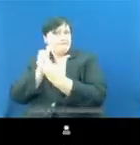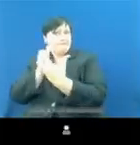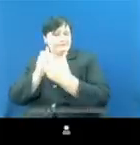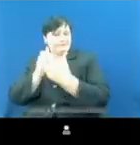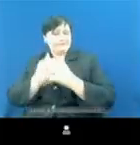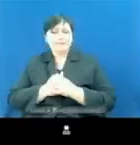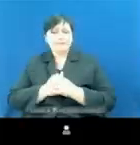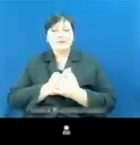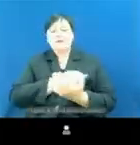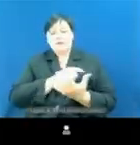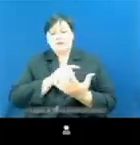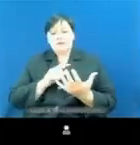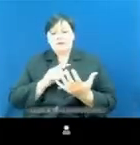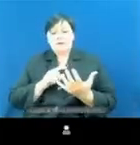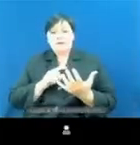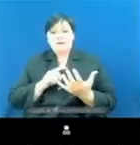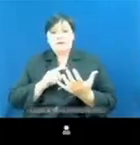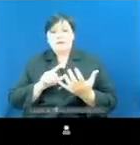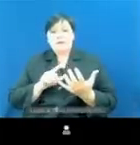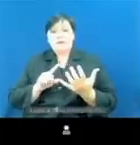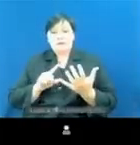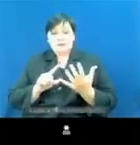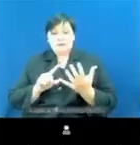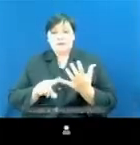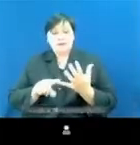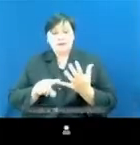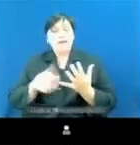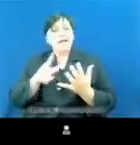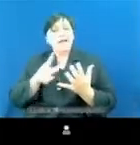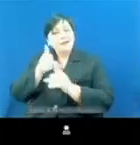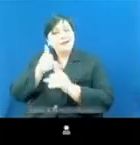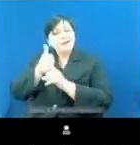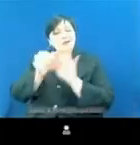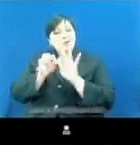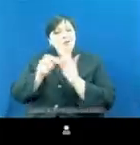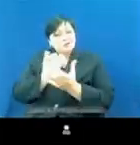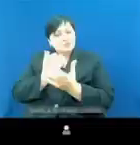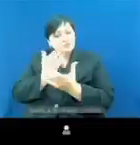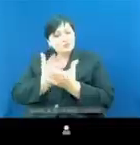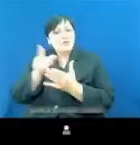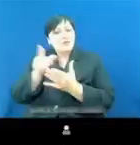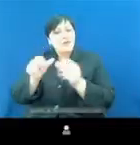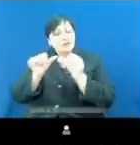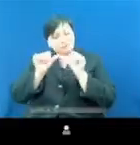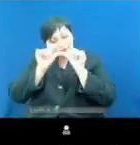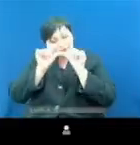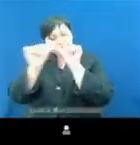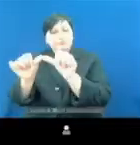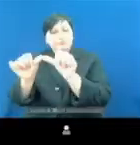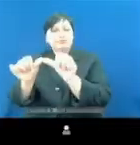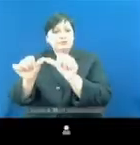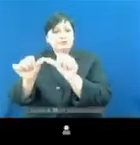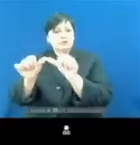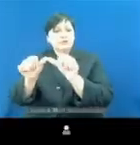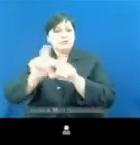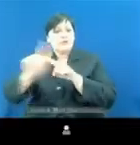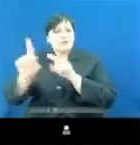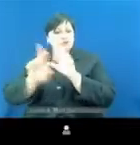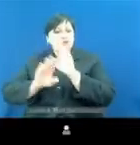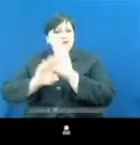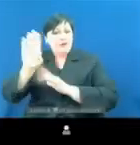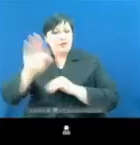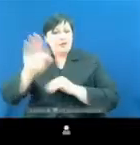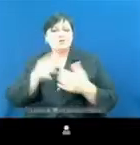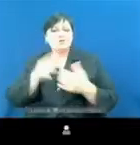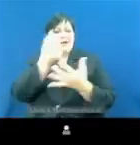And demonstrate competencies critical to ongoing professional development within court and legal settings. I'm going to go through each of